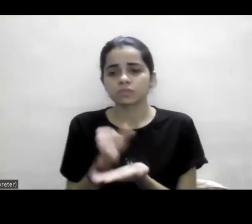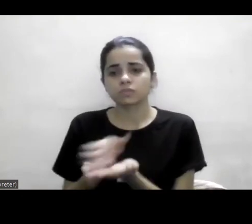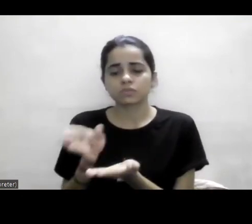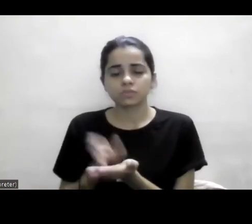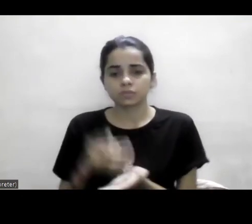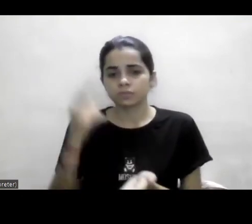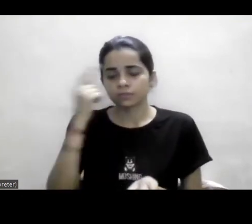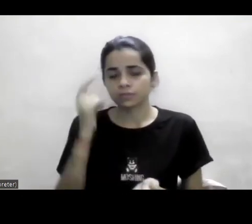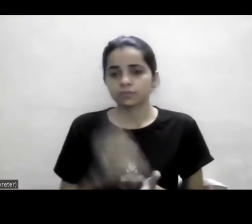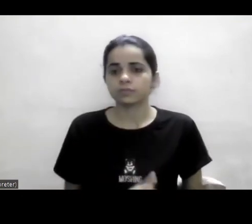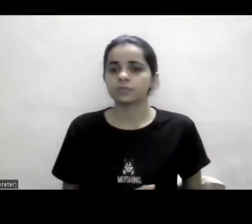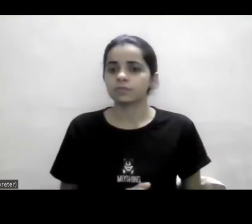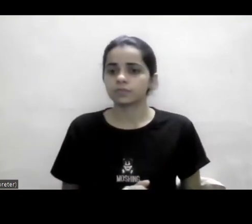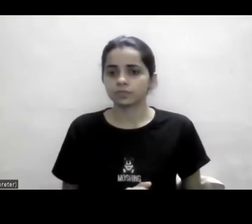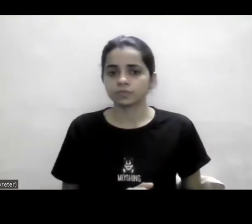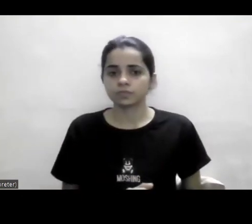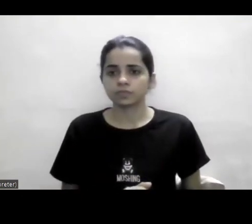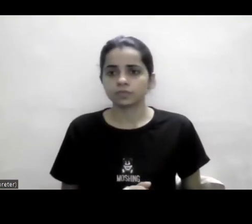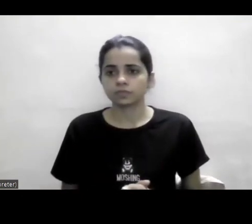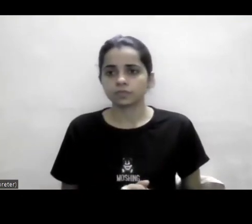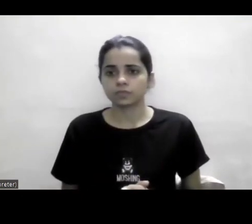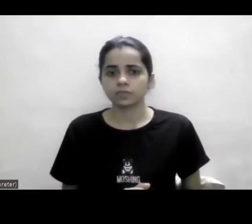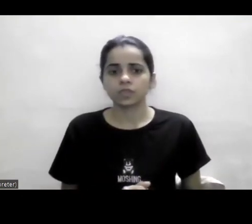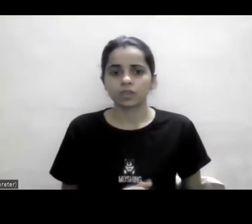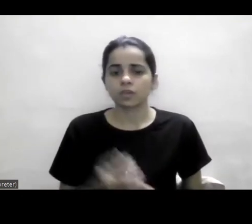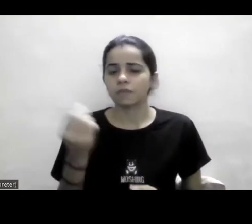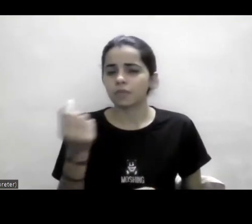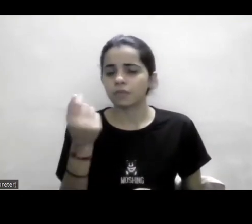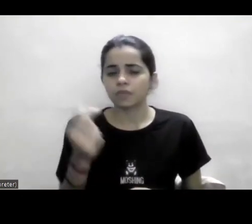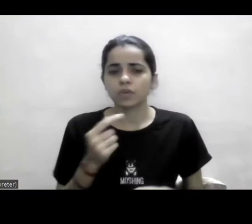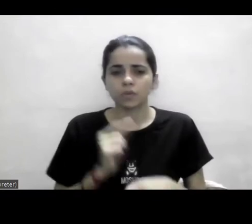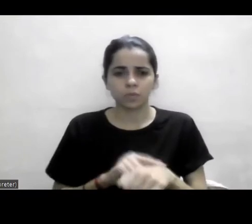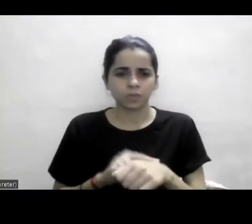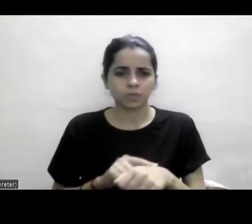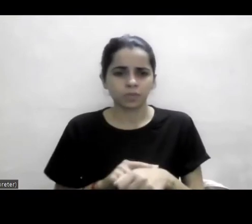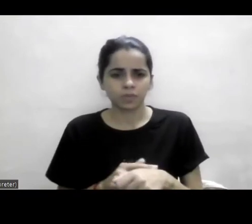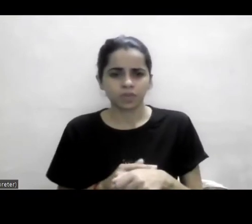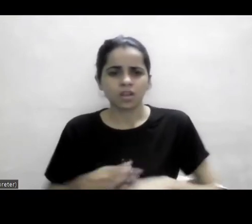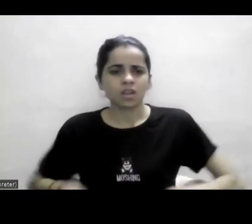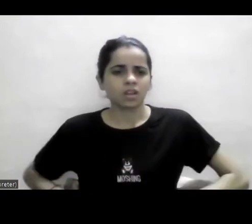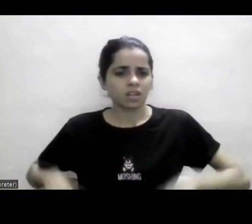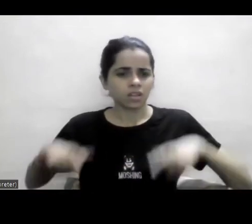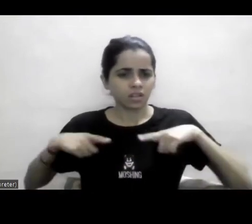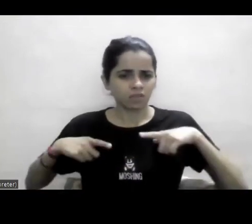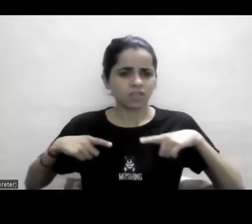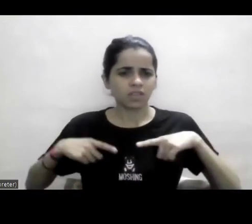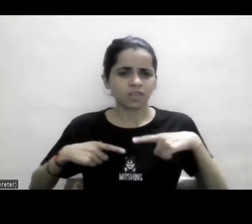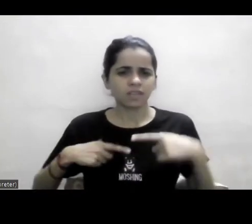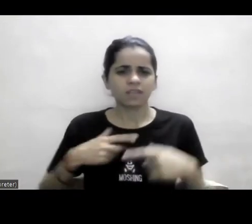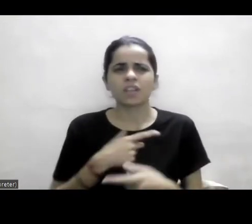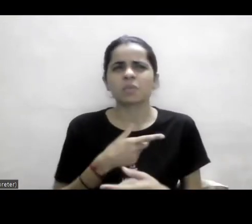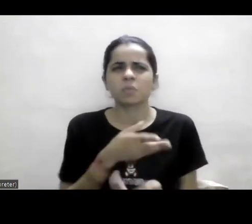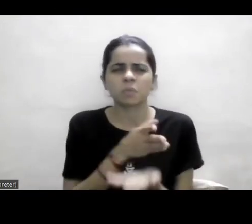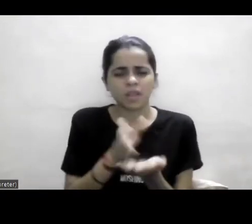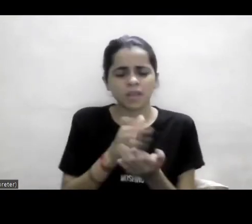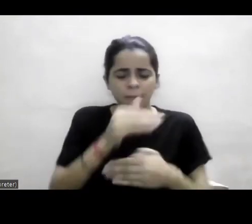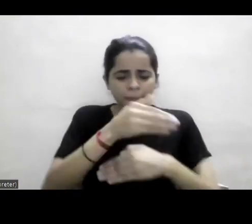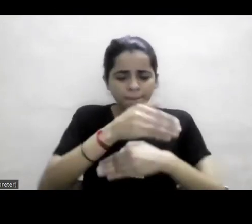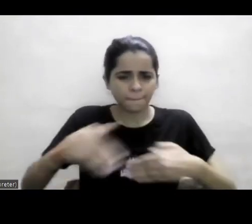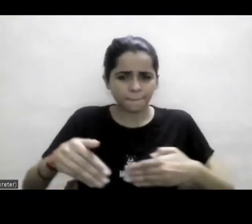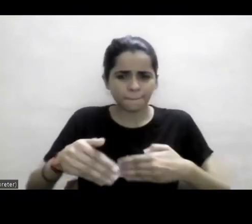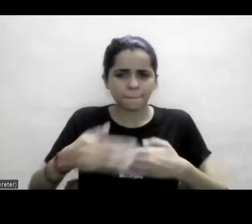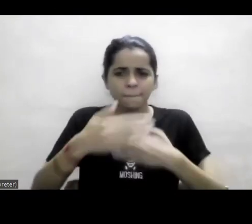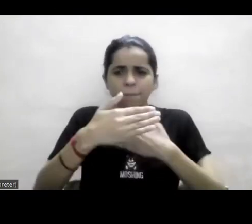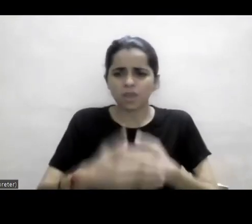Right. So certain moments in a life could come when, you know, we would traverse these boundaries, right?